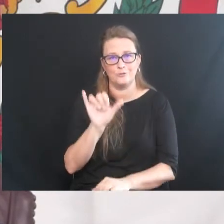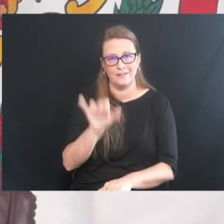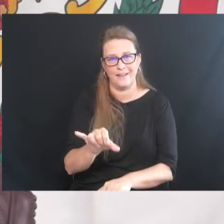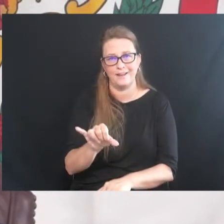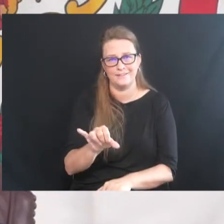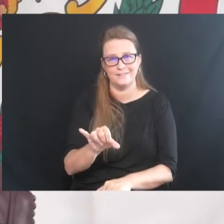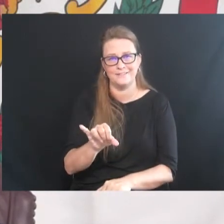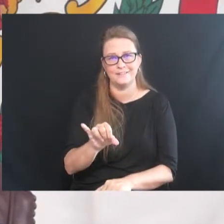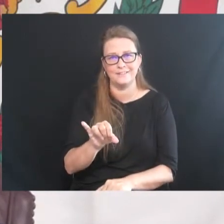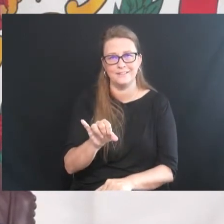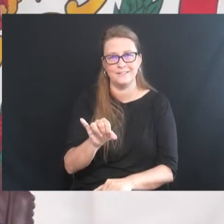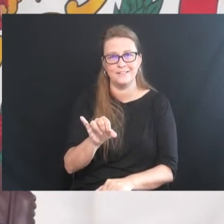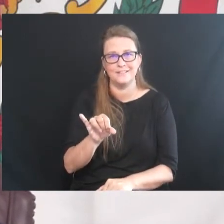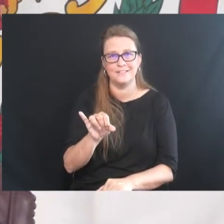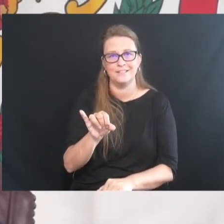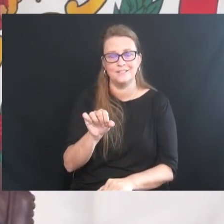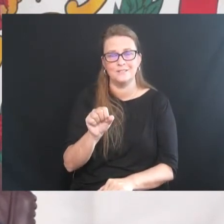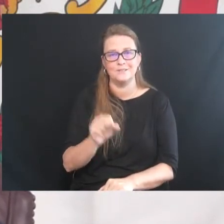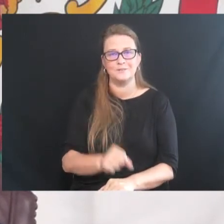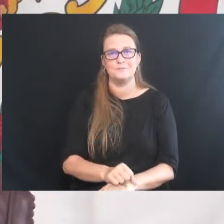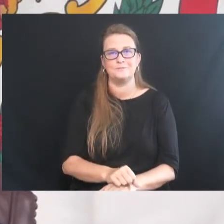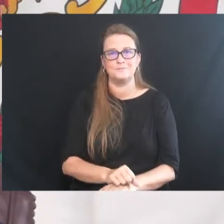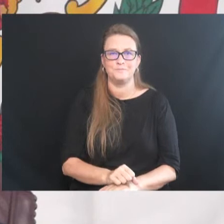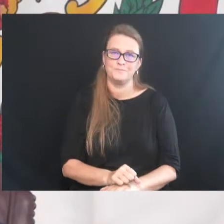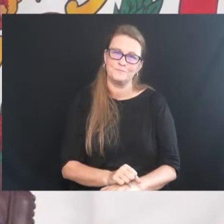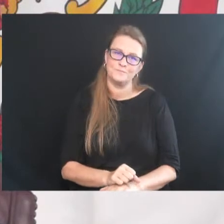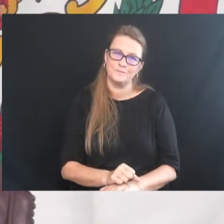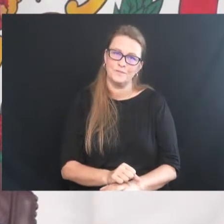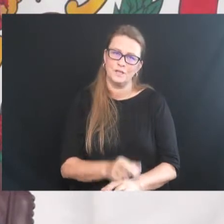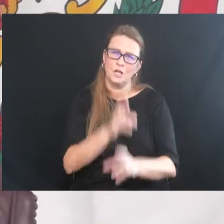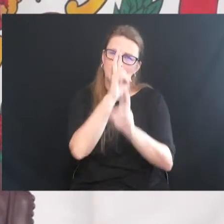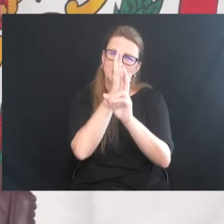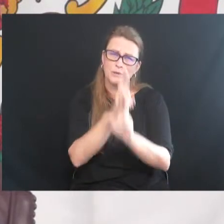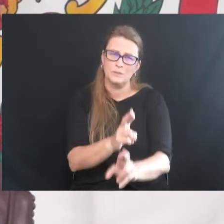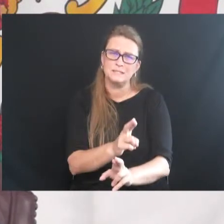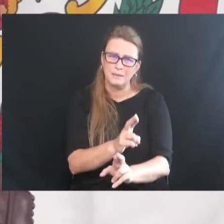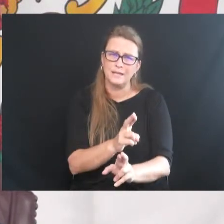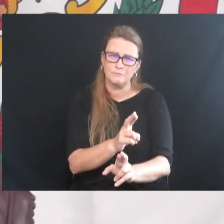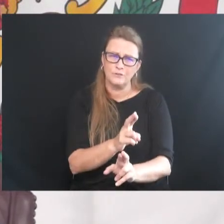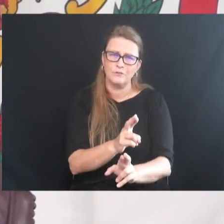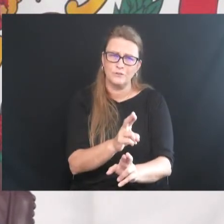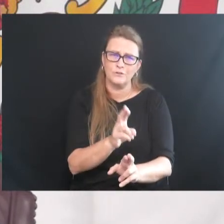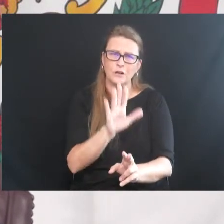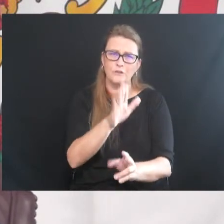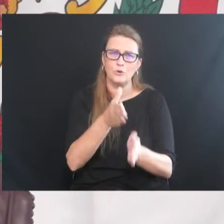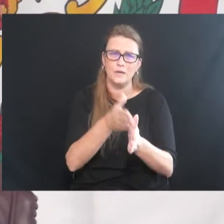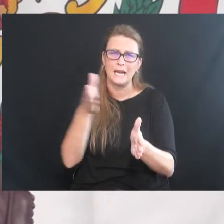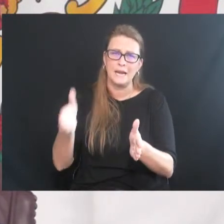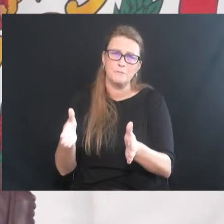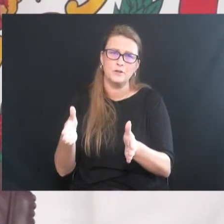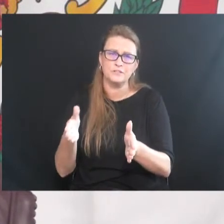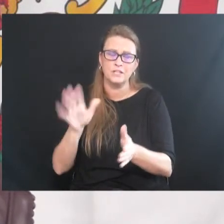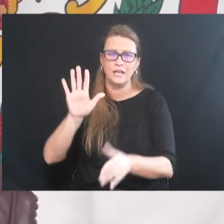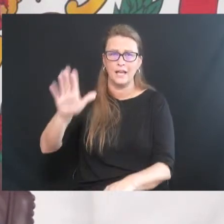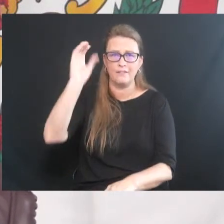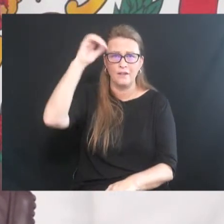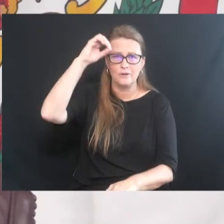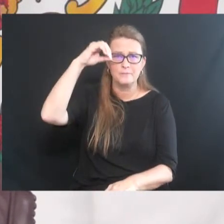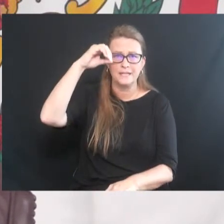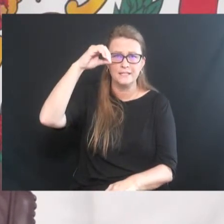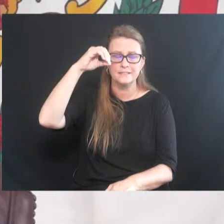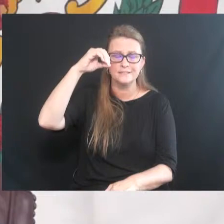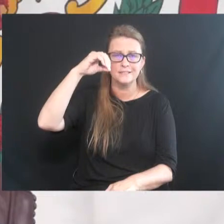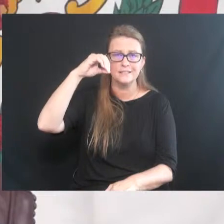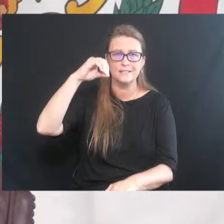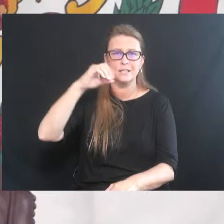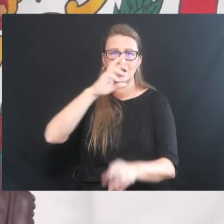in every way, be respectful of your neighbors and their opinions, and be